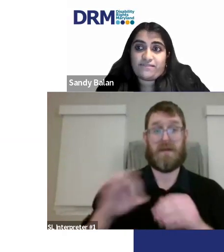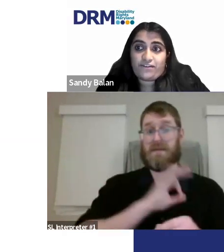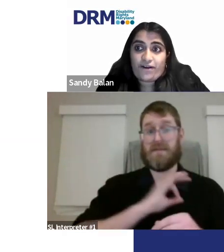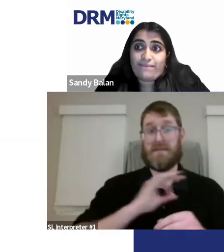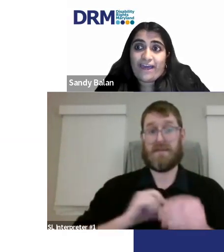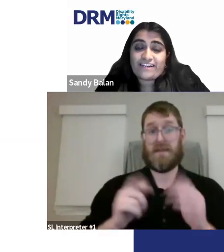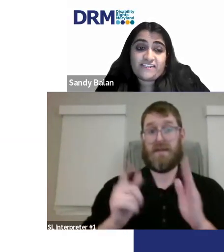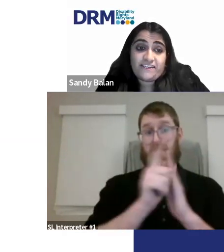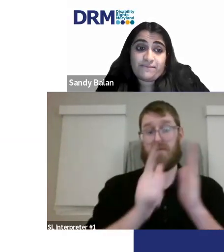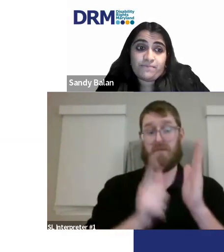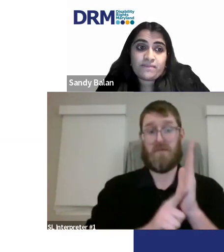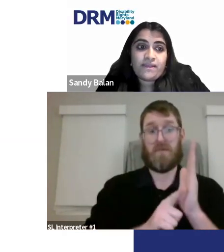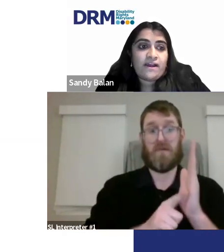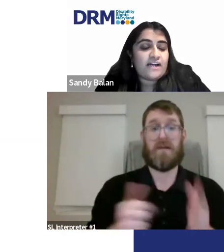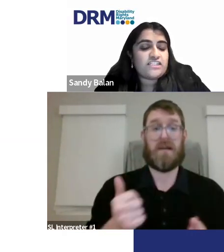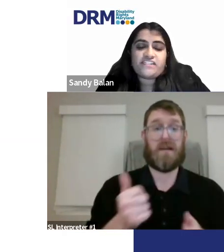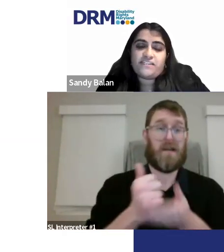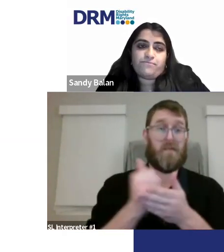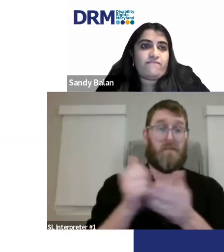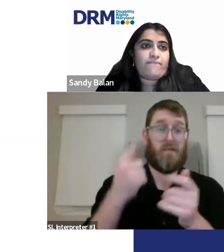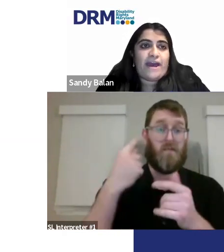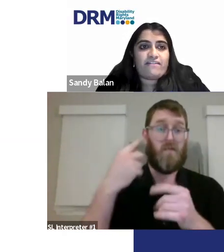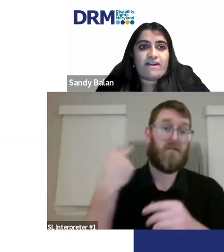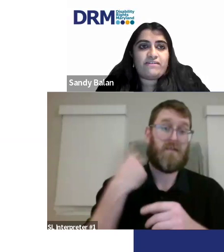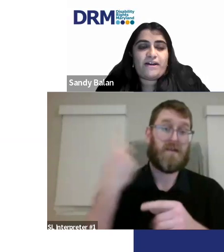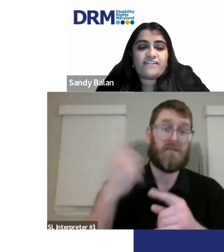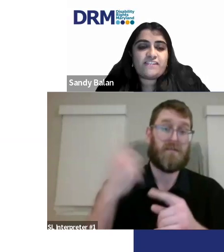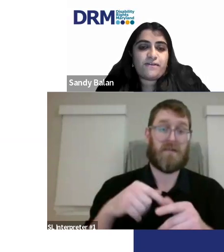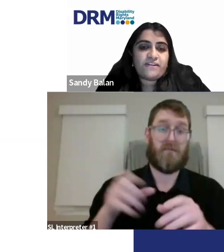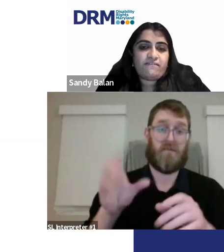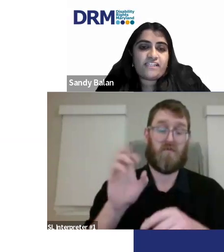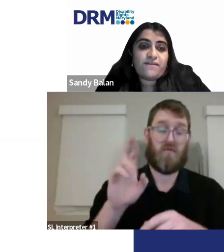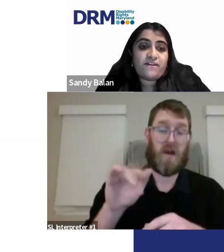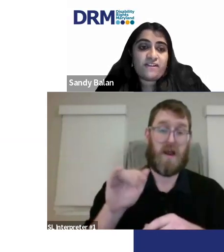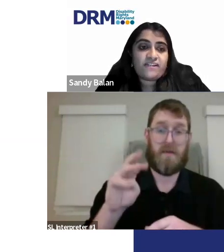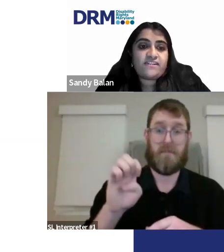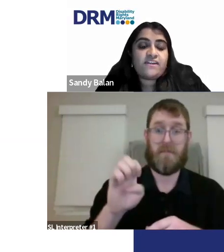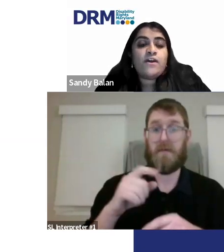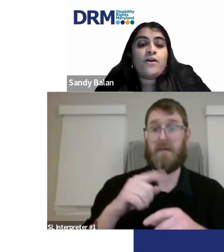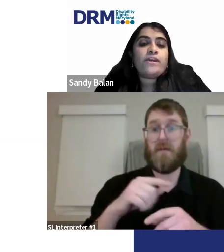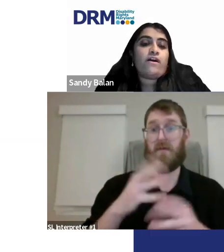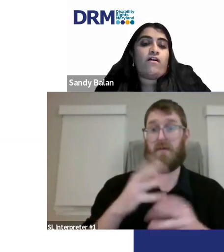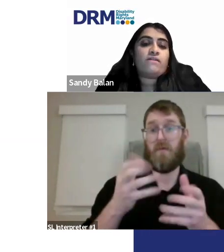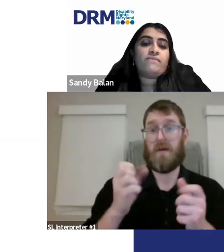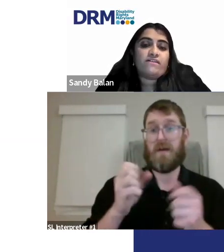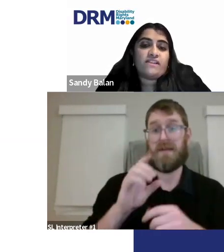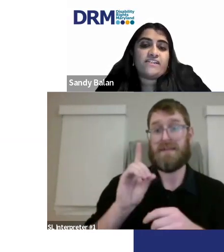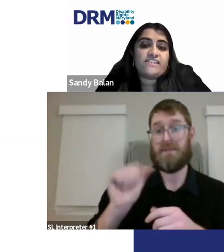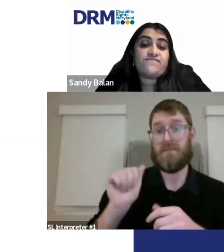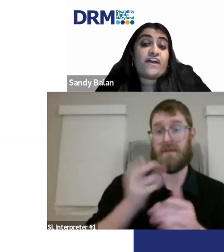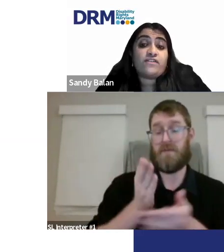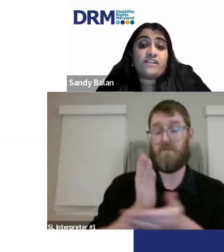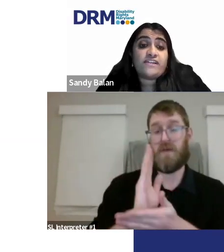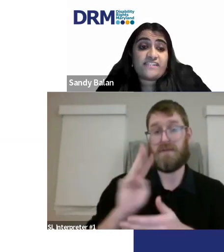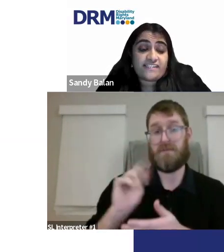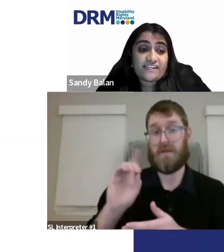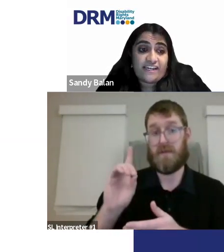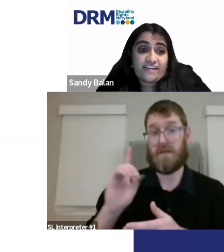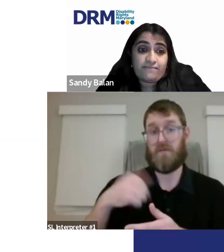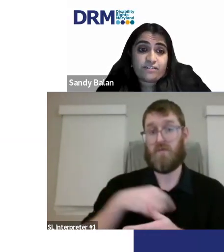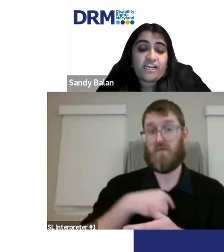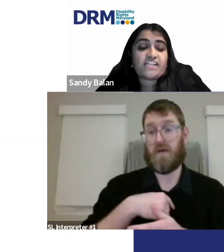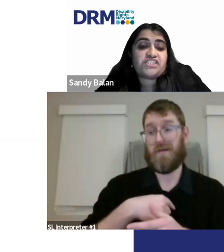Healthcare Victims of Crime Act team. Just as a brief background about Disability Rights Maryland, we are Maryland's